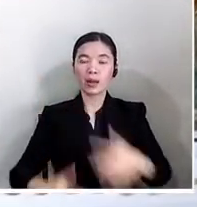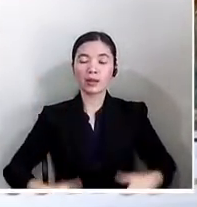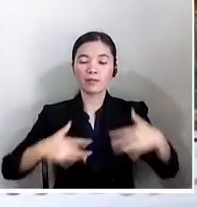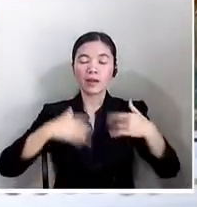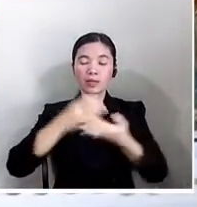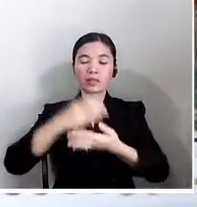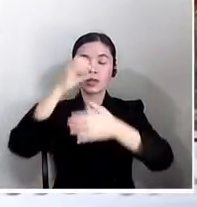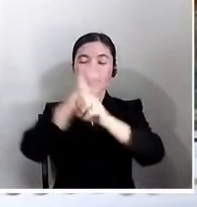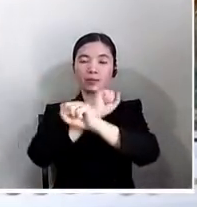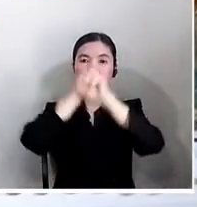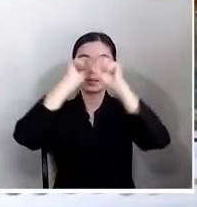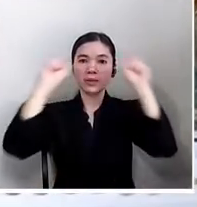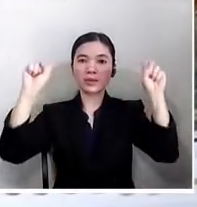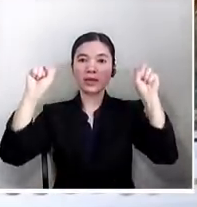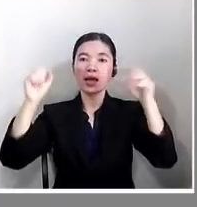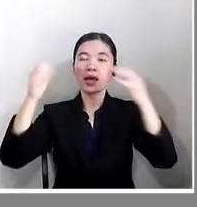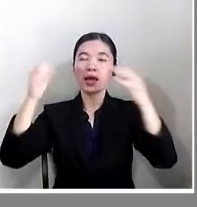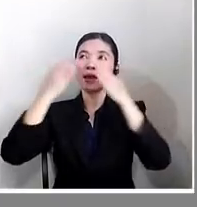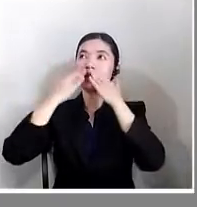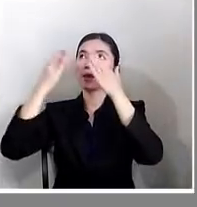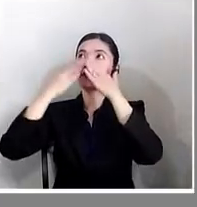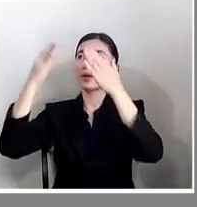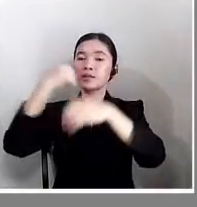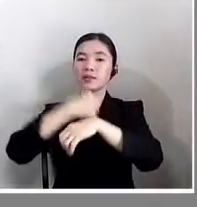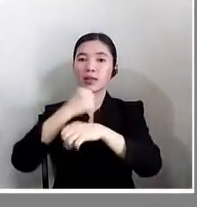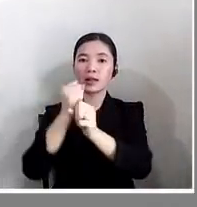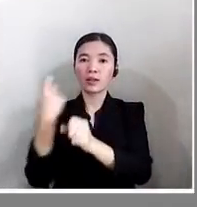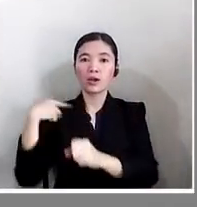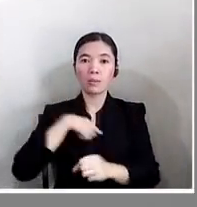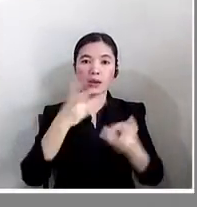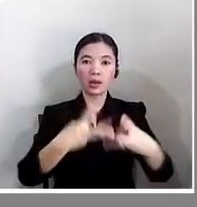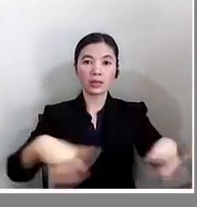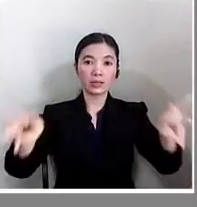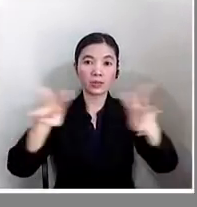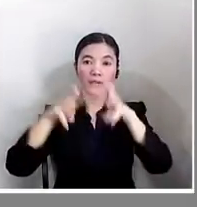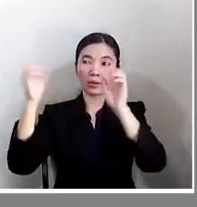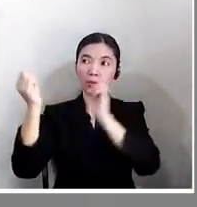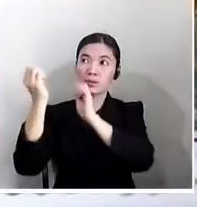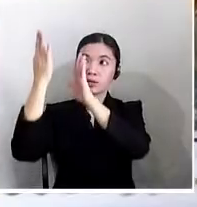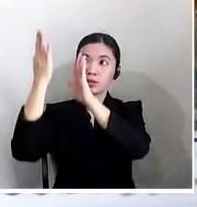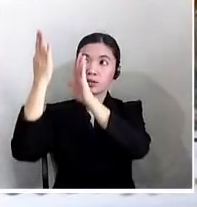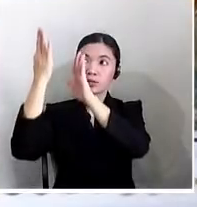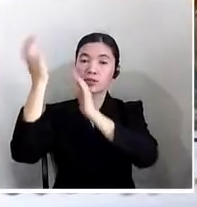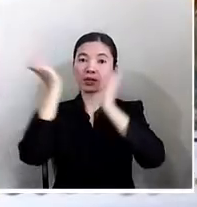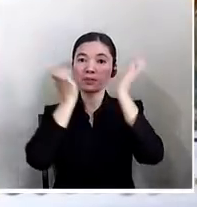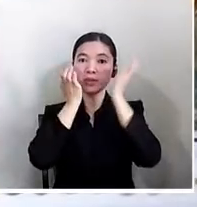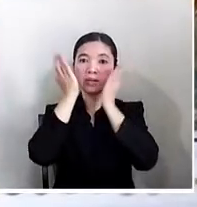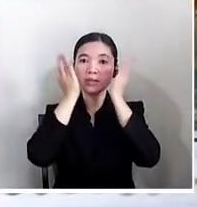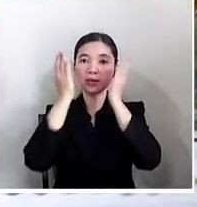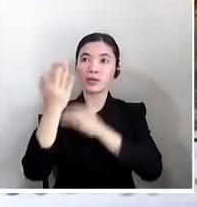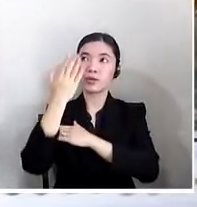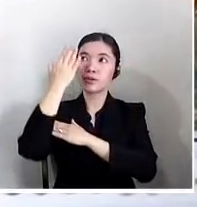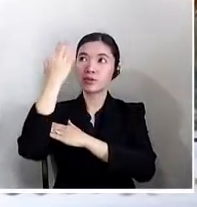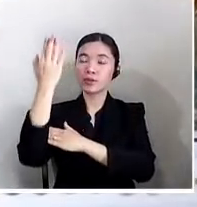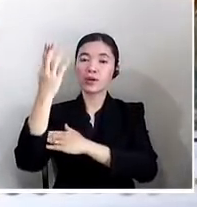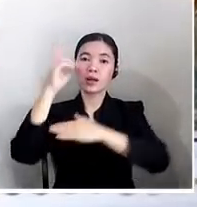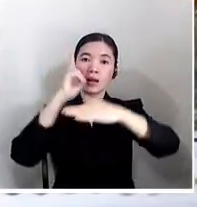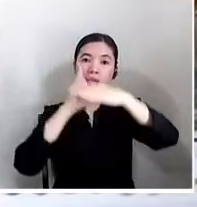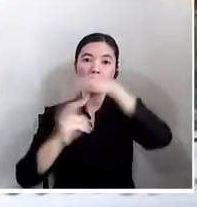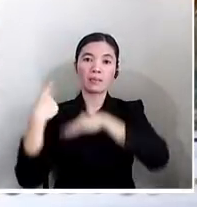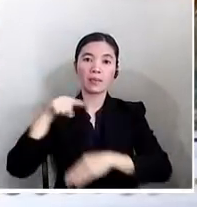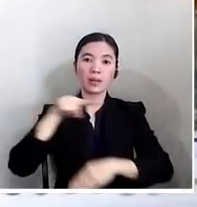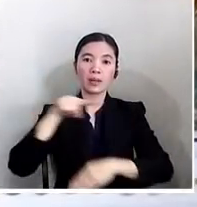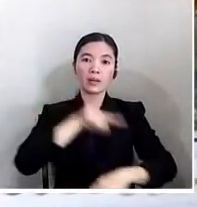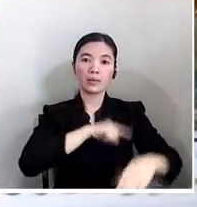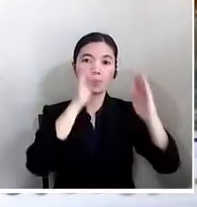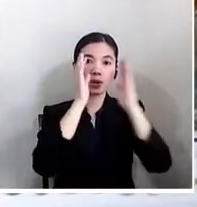salvation, giving thanks that you have held us worthy to be in your presence and minister to you. Humbly we pray that,